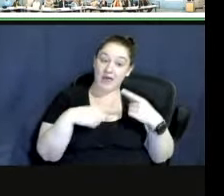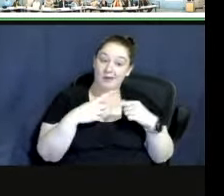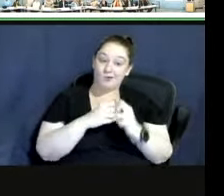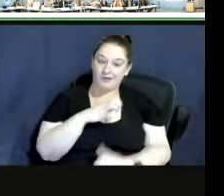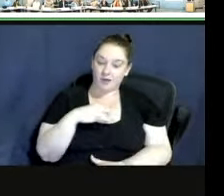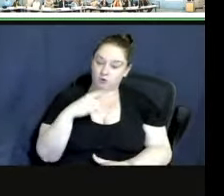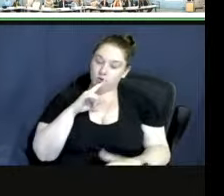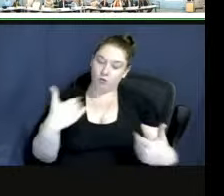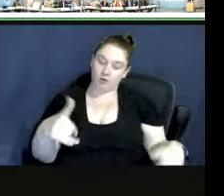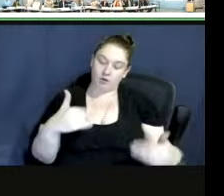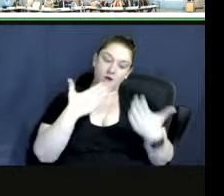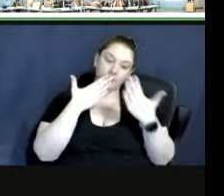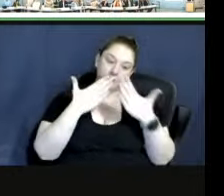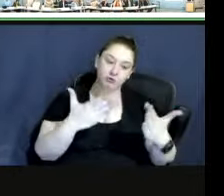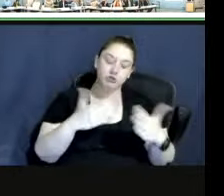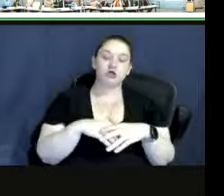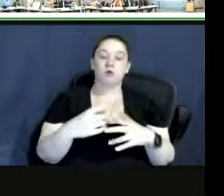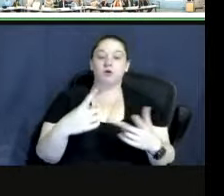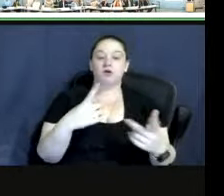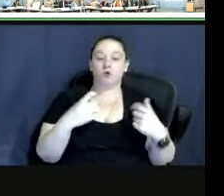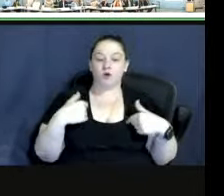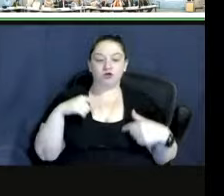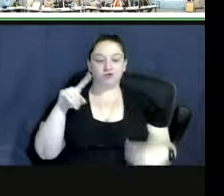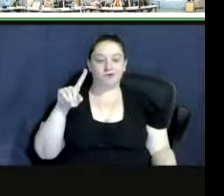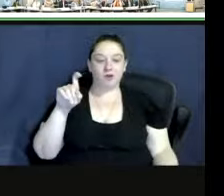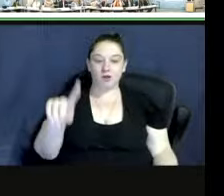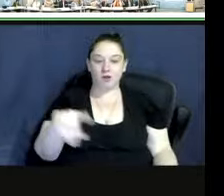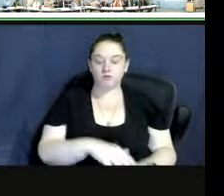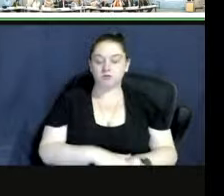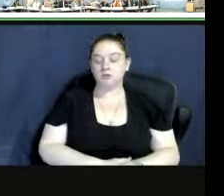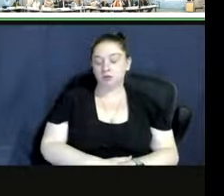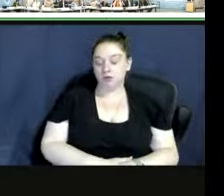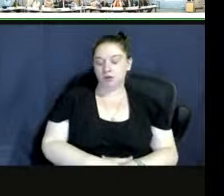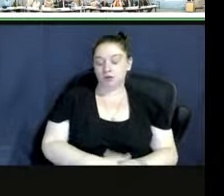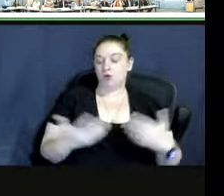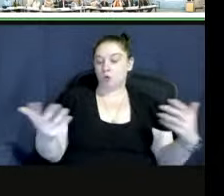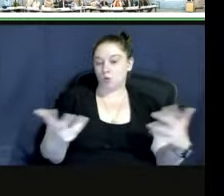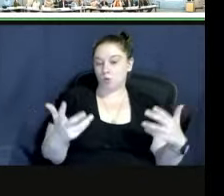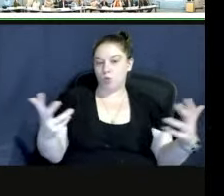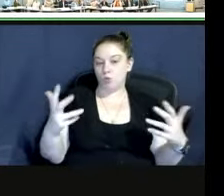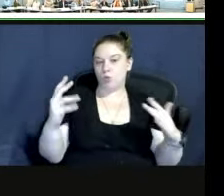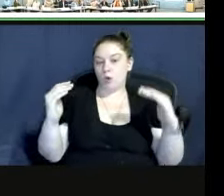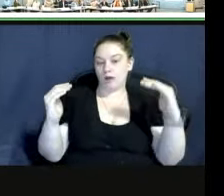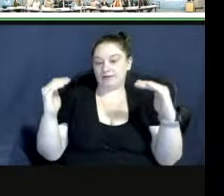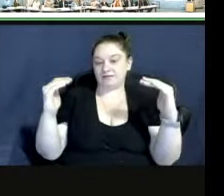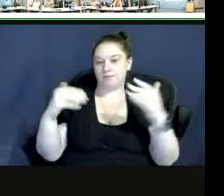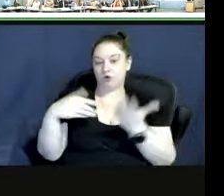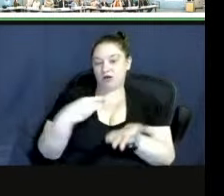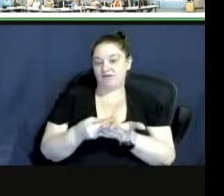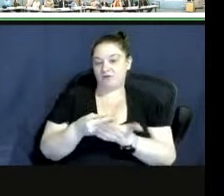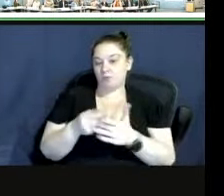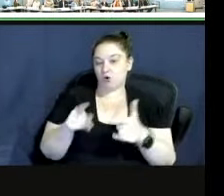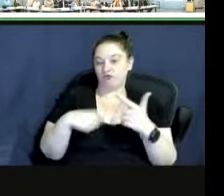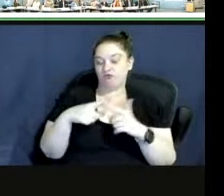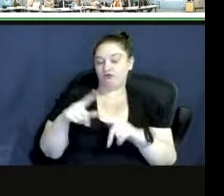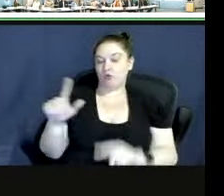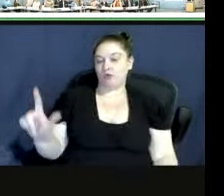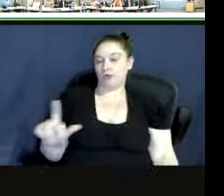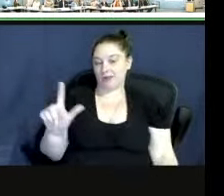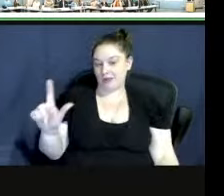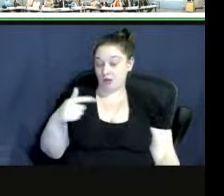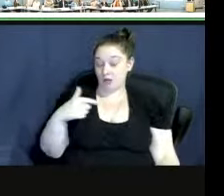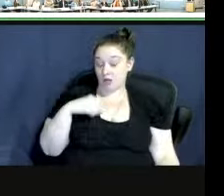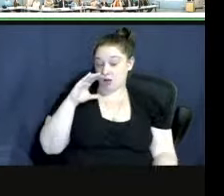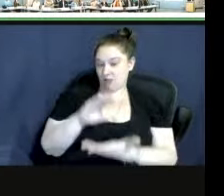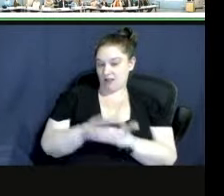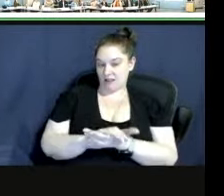appreciate, one of the questions that I had asked is, what's the break-even point for the library? So these are, in my